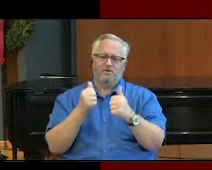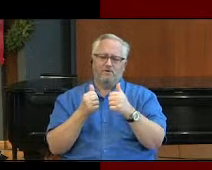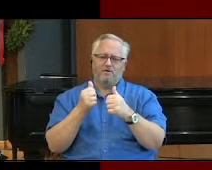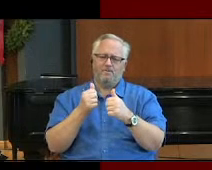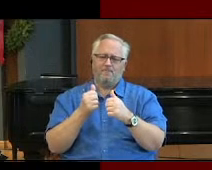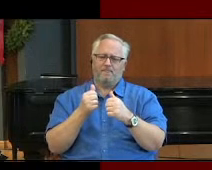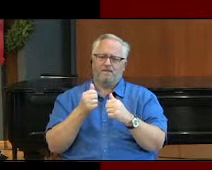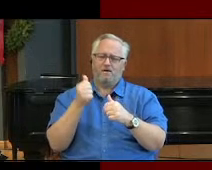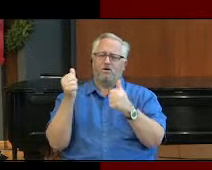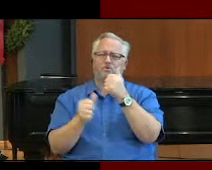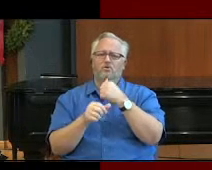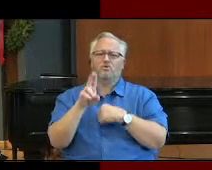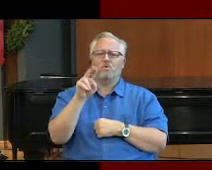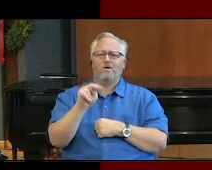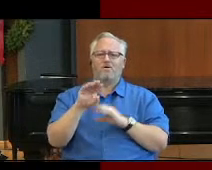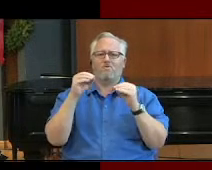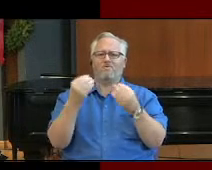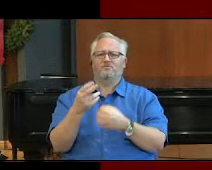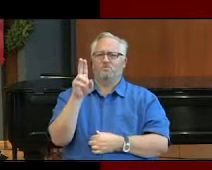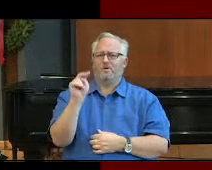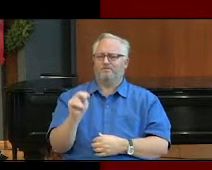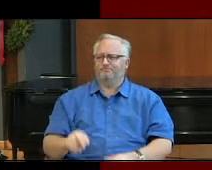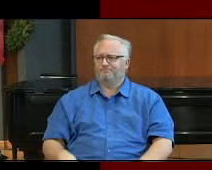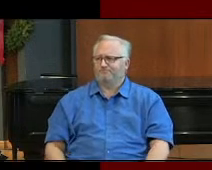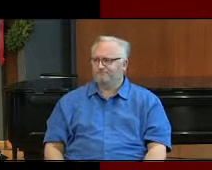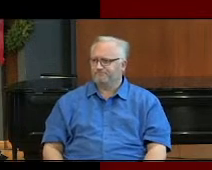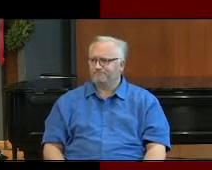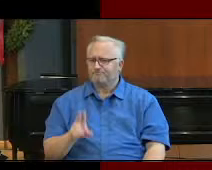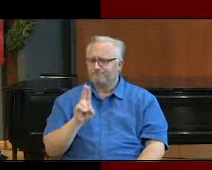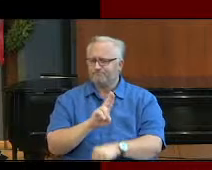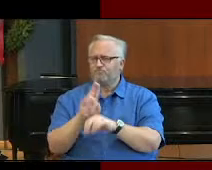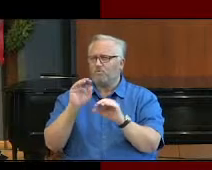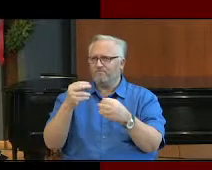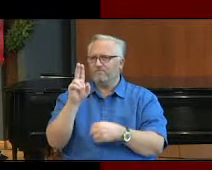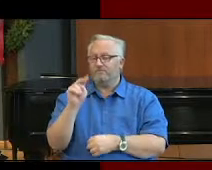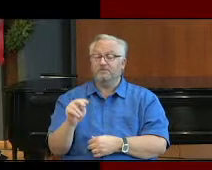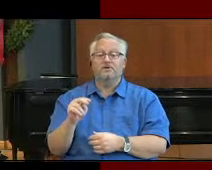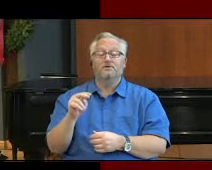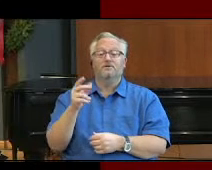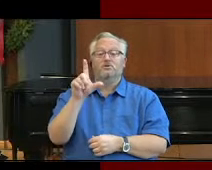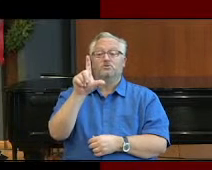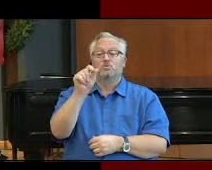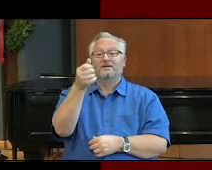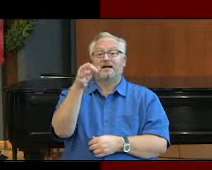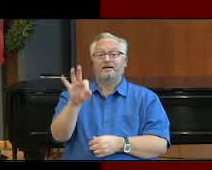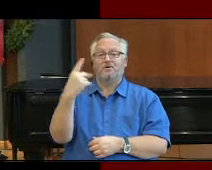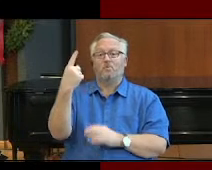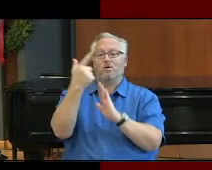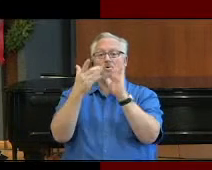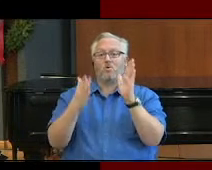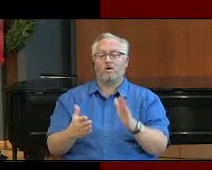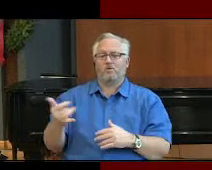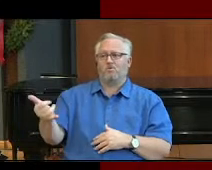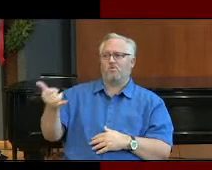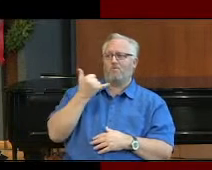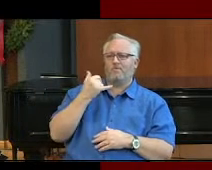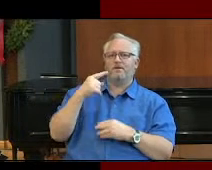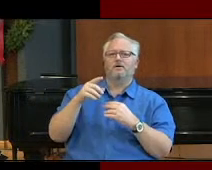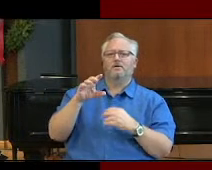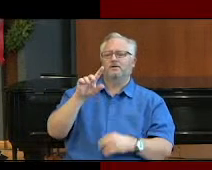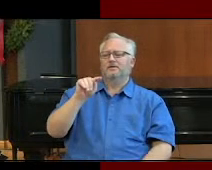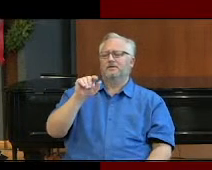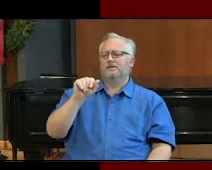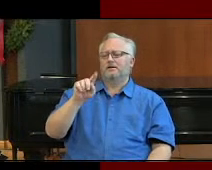Universalist Office at the United Nations. In 2015, I got a call from one of the lawyers representing the family of Tamir